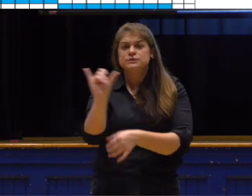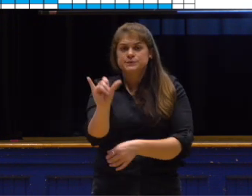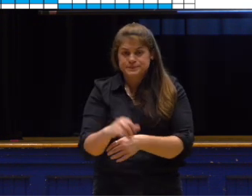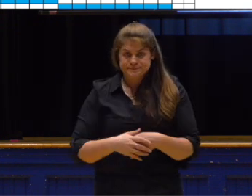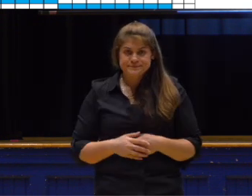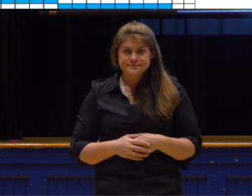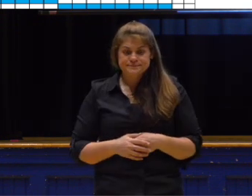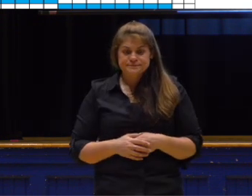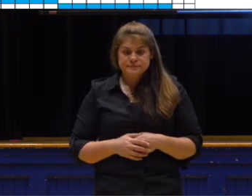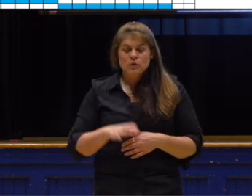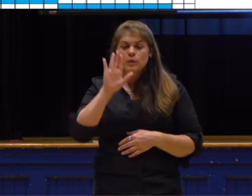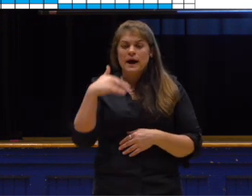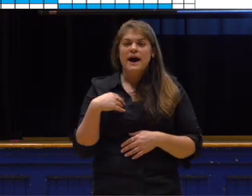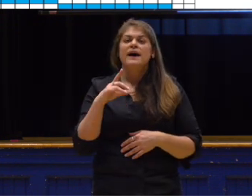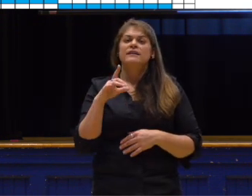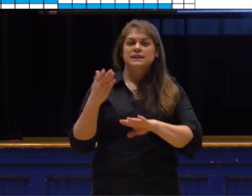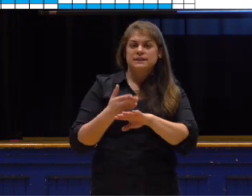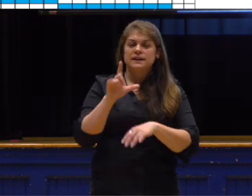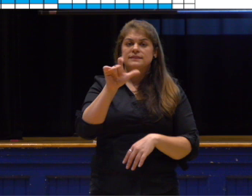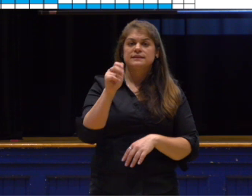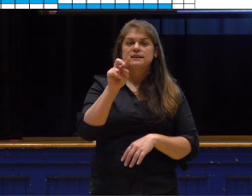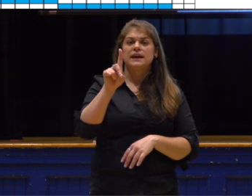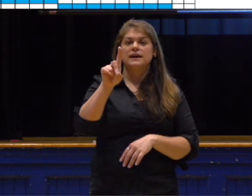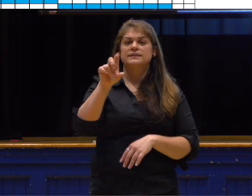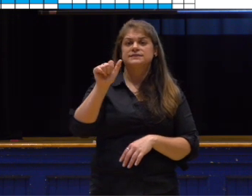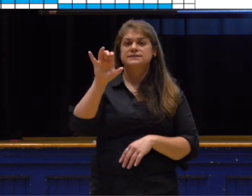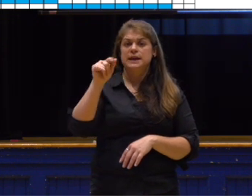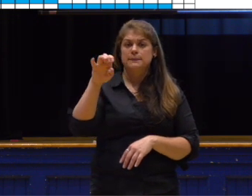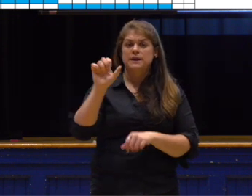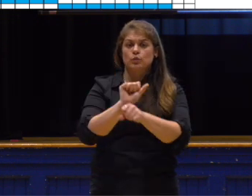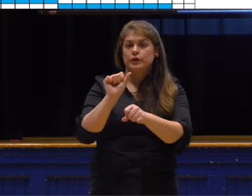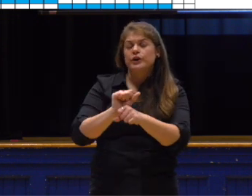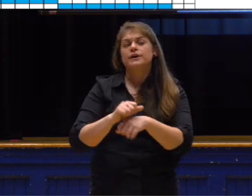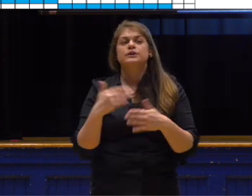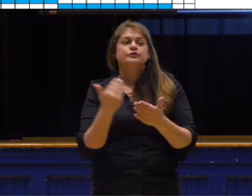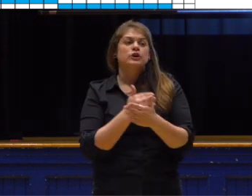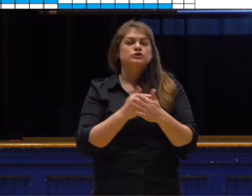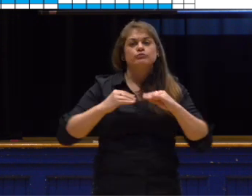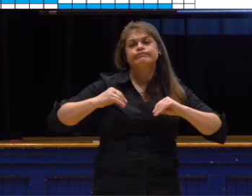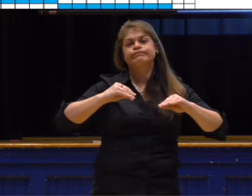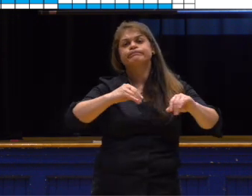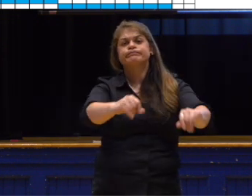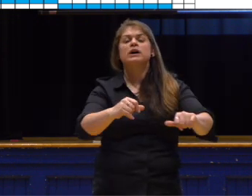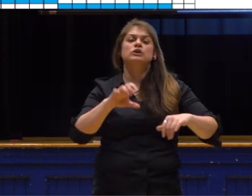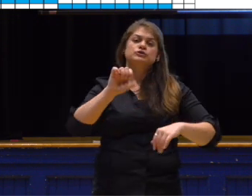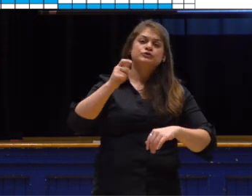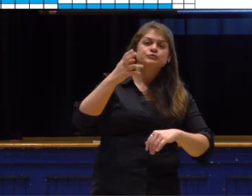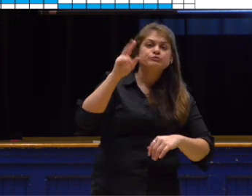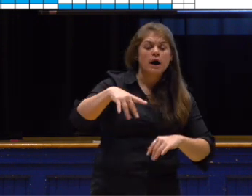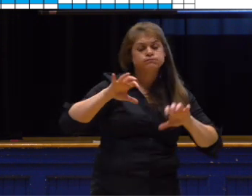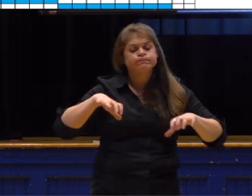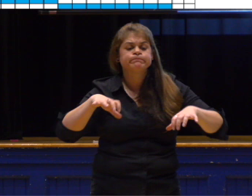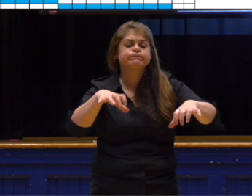Also set will be landscaping work such as loam and seeding, tree and shrub plantings. In year 6, the final